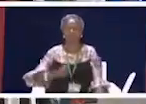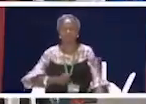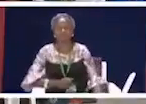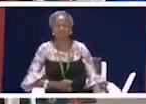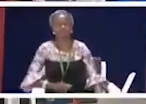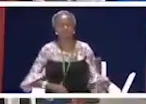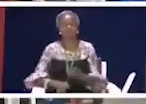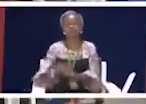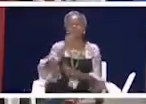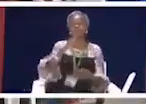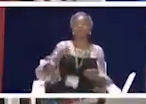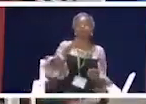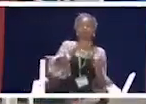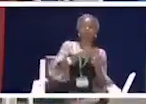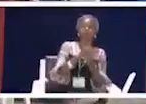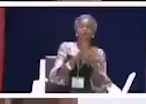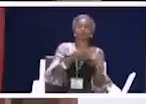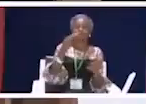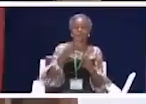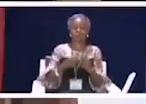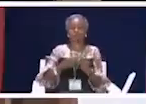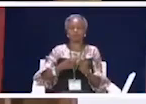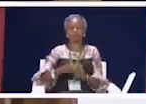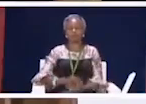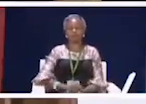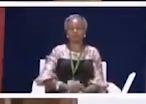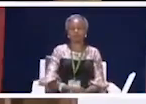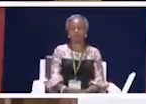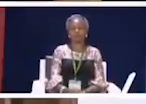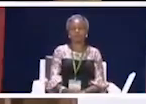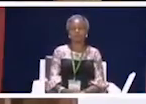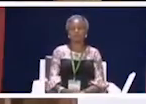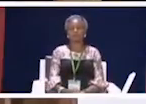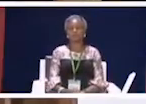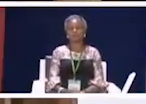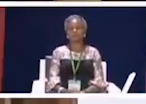God bless you in the name of Jesus Christ.